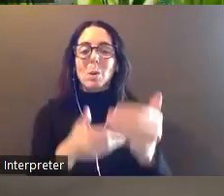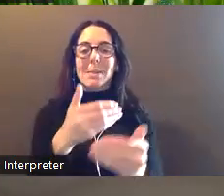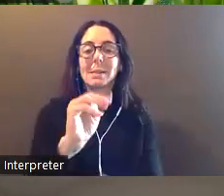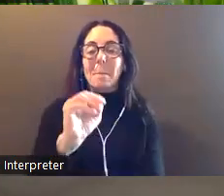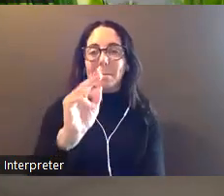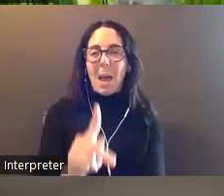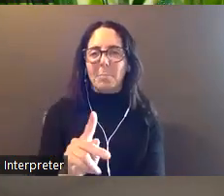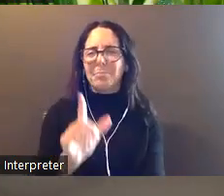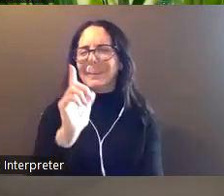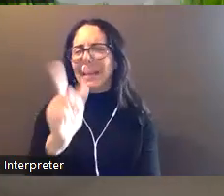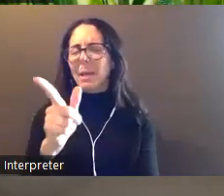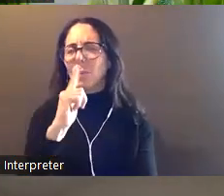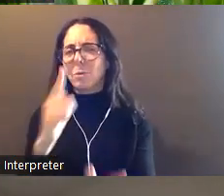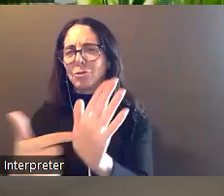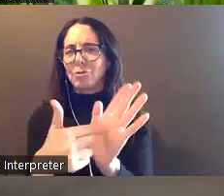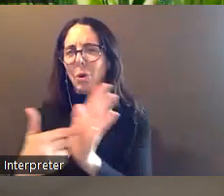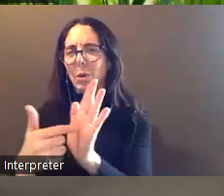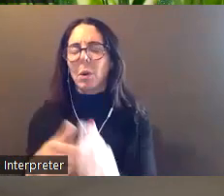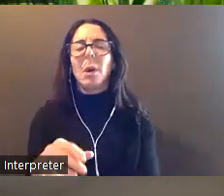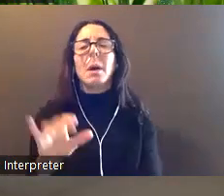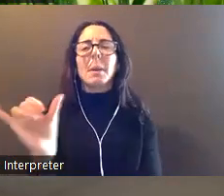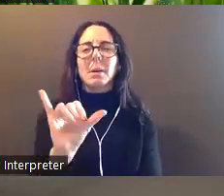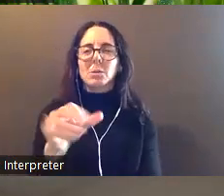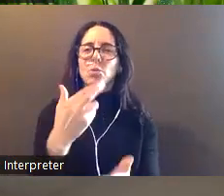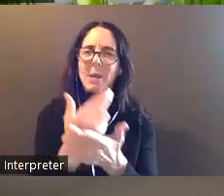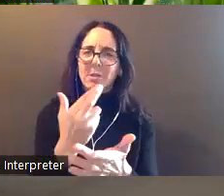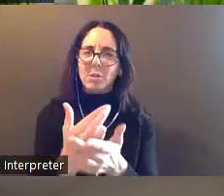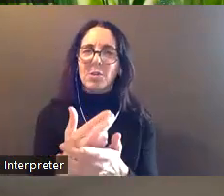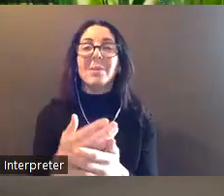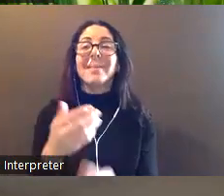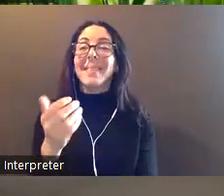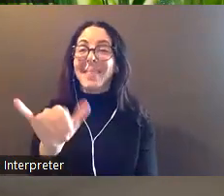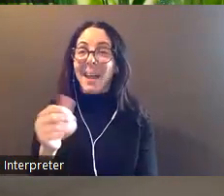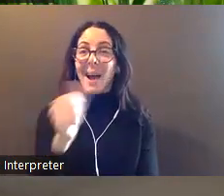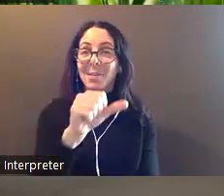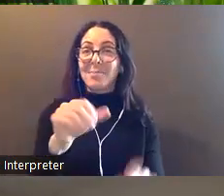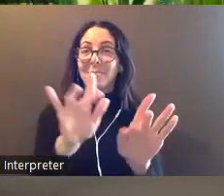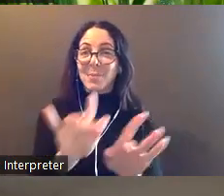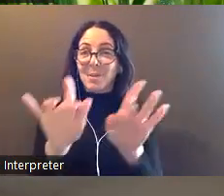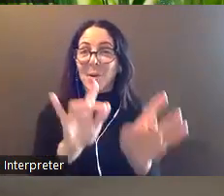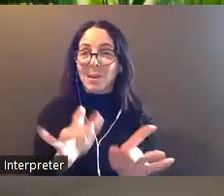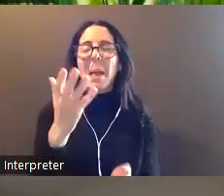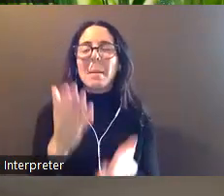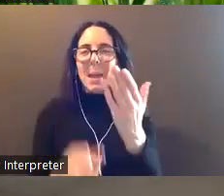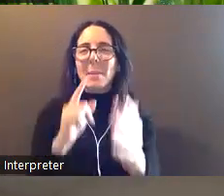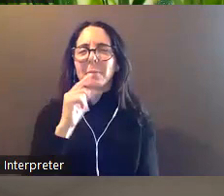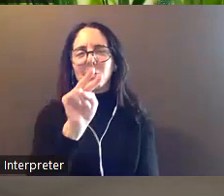be presenting today and the embedded resources may provide useful tools for you.